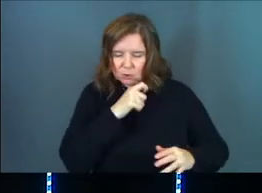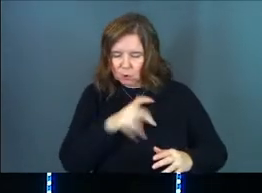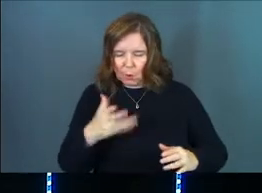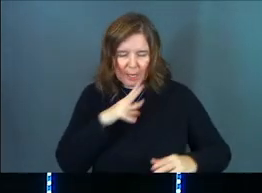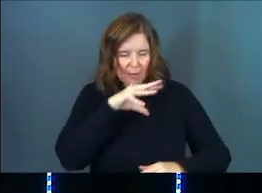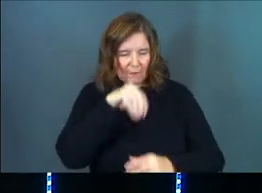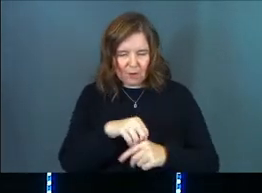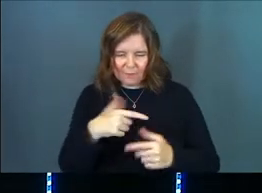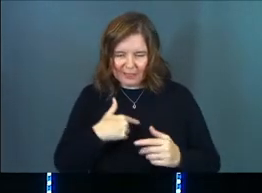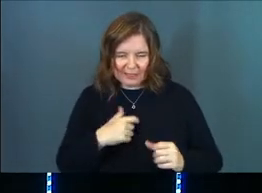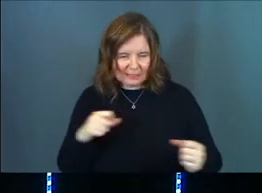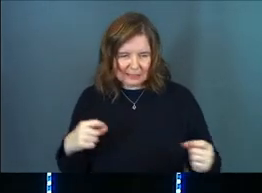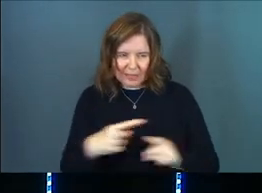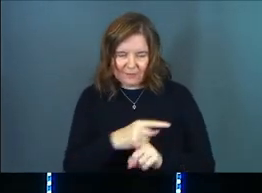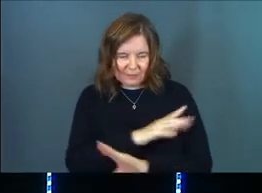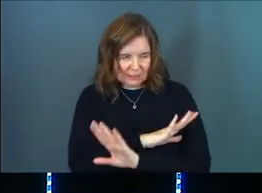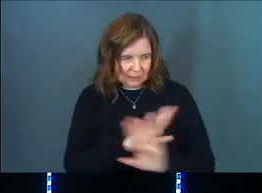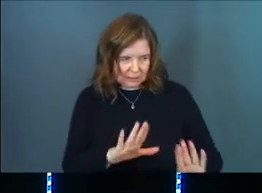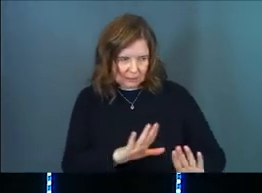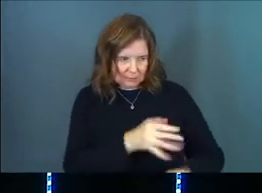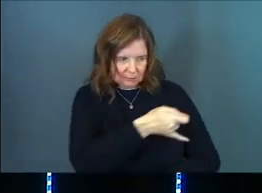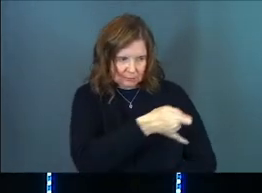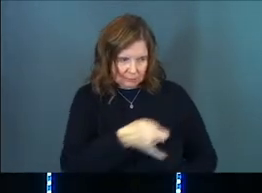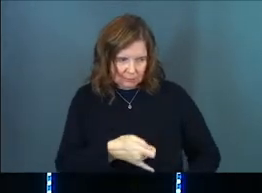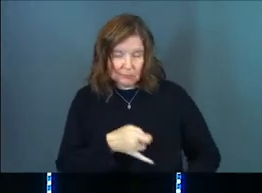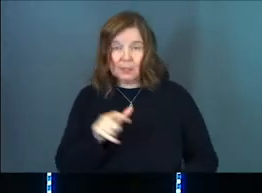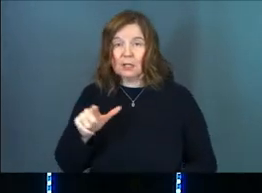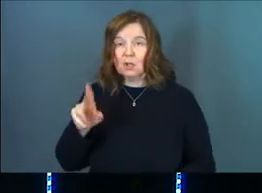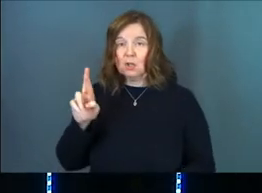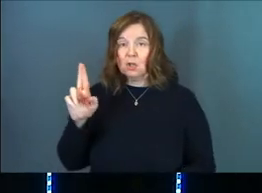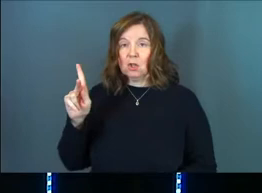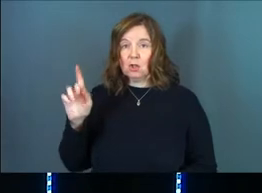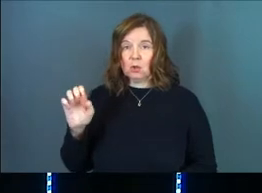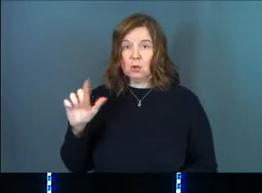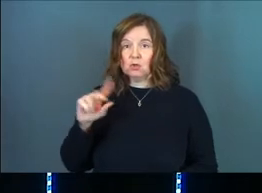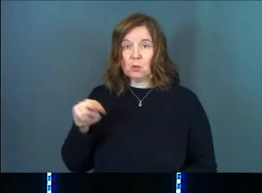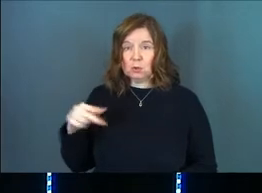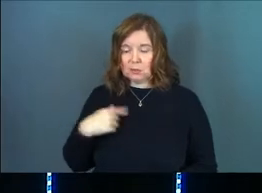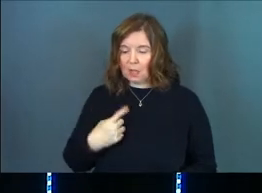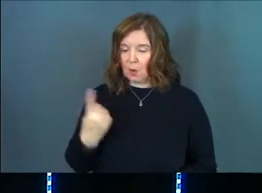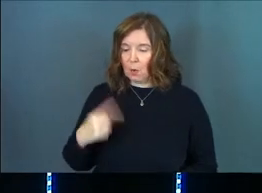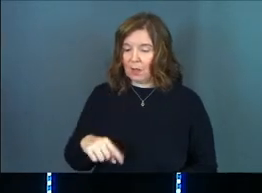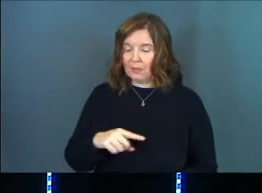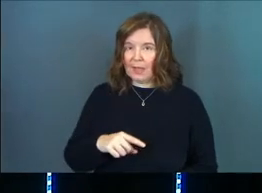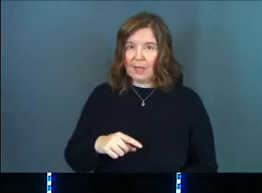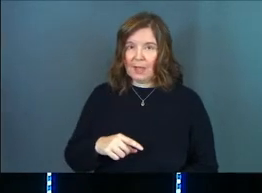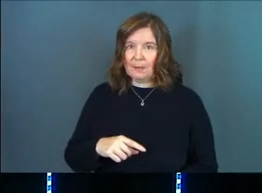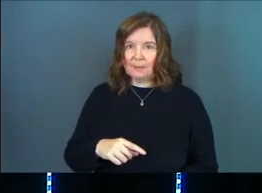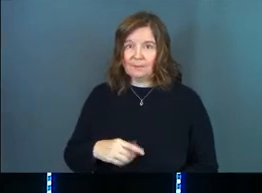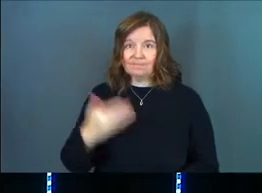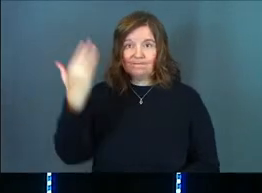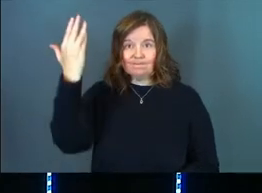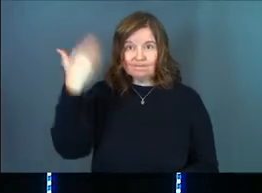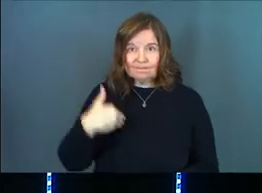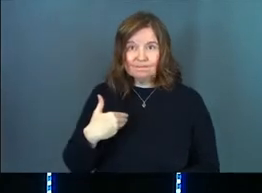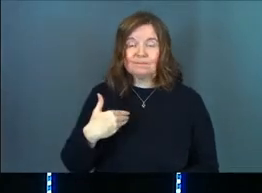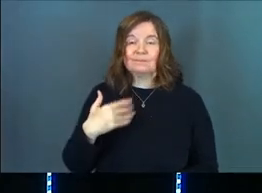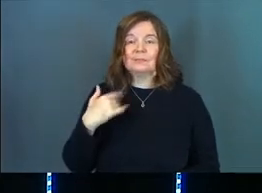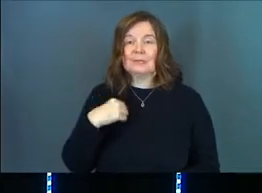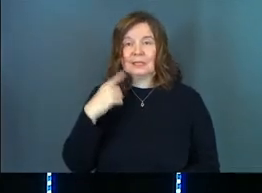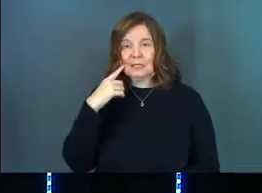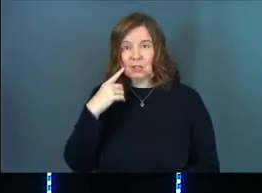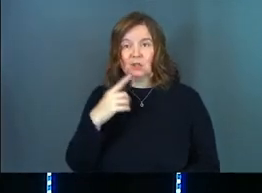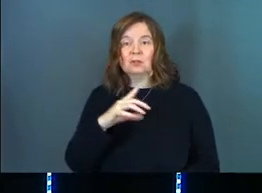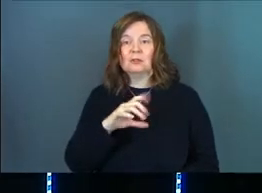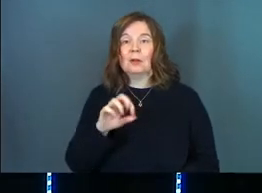Don't get involved in this conflict. And then Luke 22 says, "And one of them struck the high priest's slave, slashing